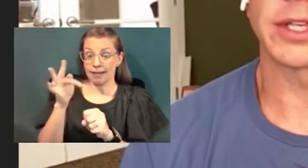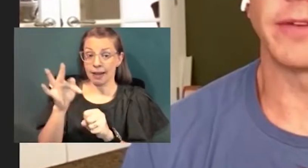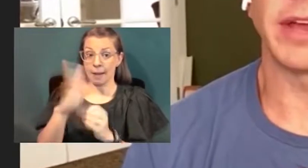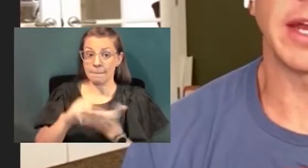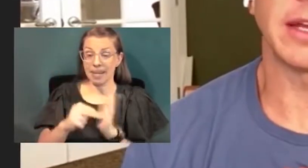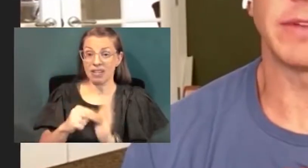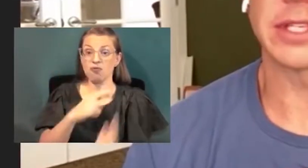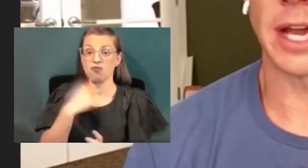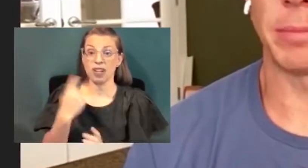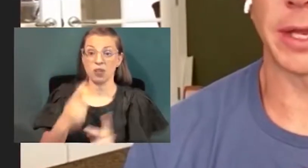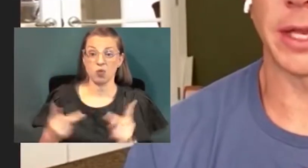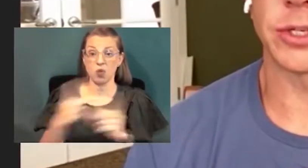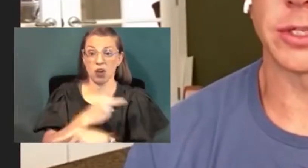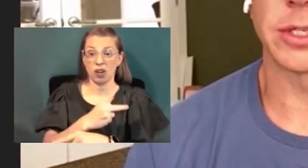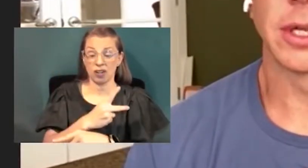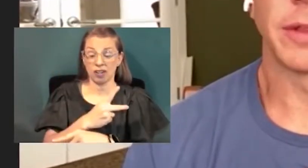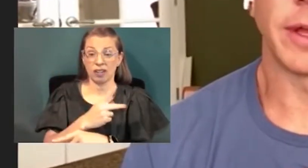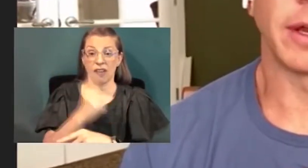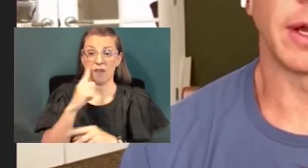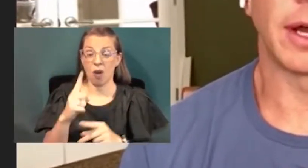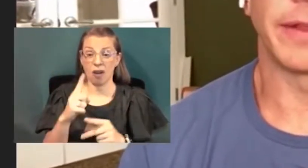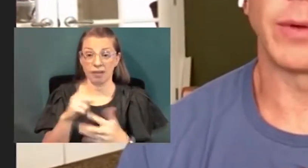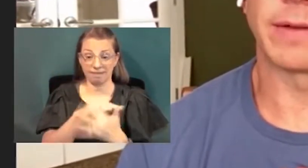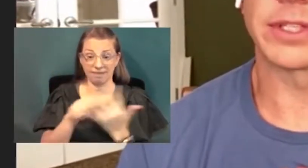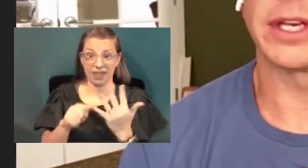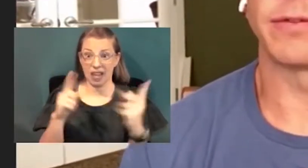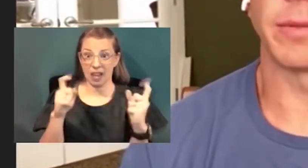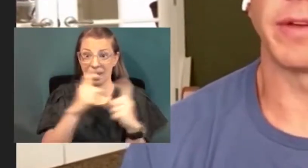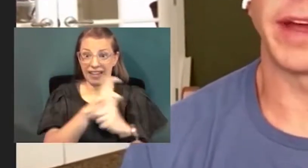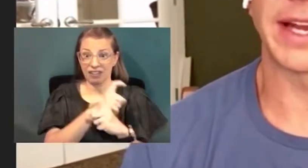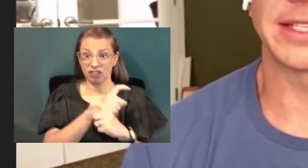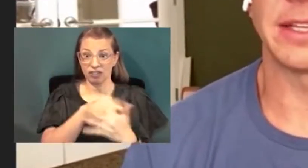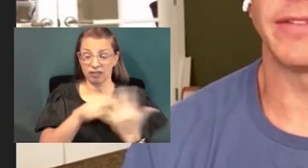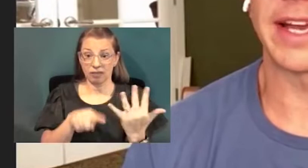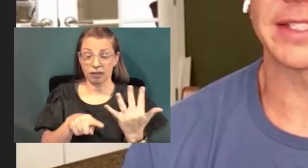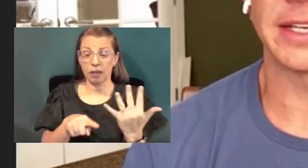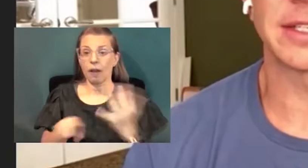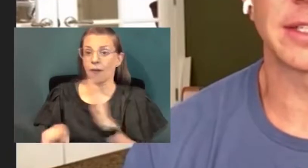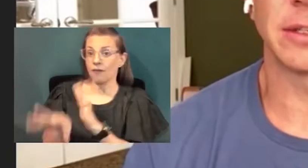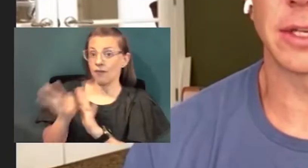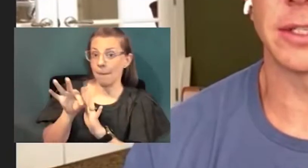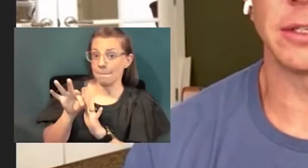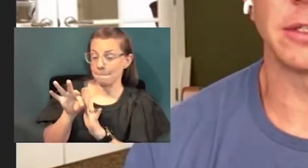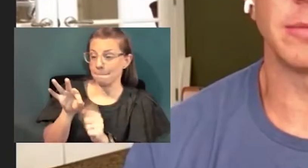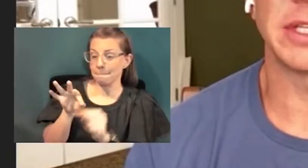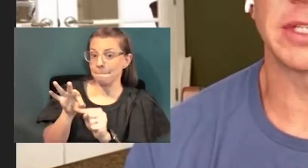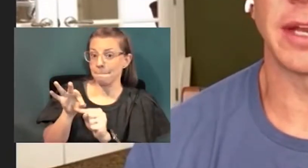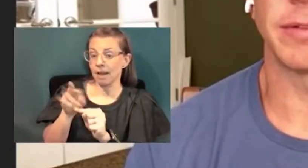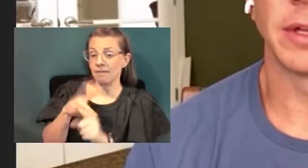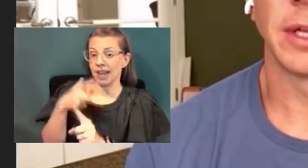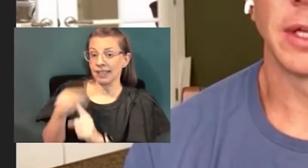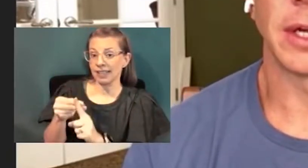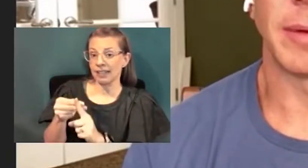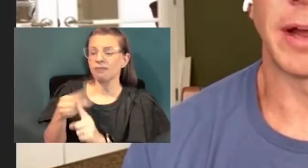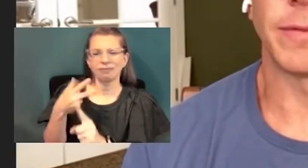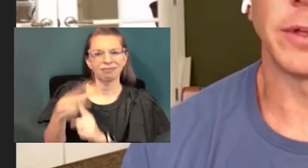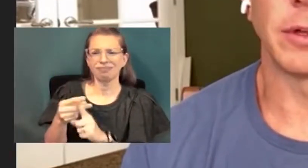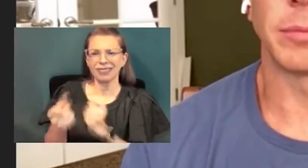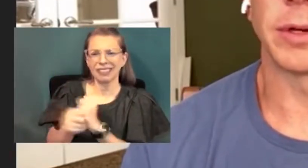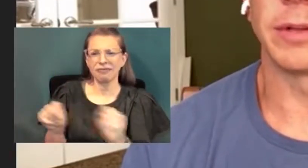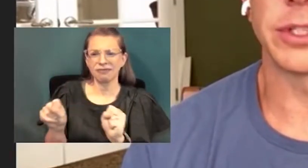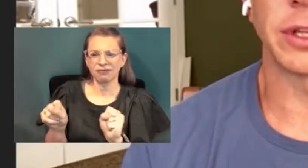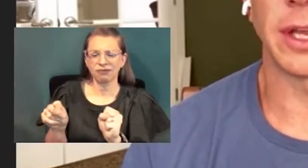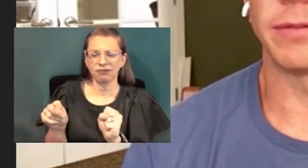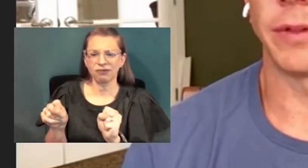at risk of any of these complications that we have seen from the vaccine. The vaccine still continue to be safe. I